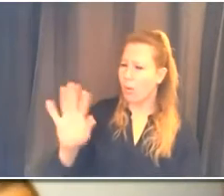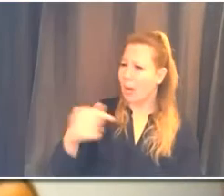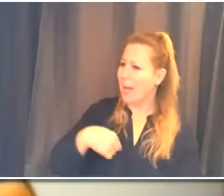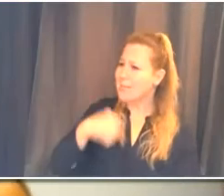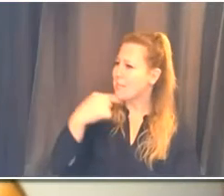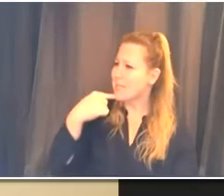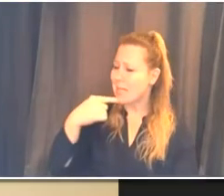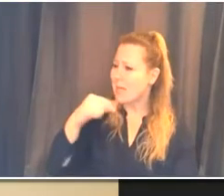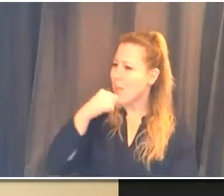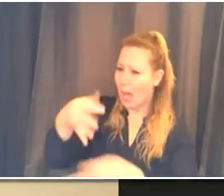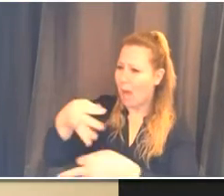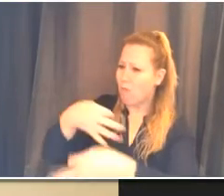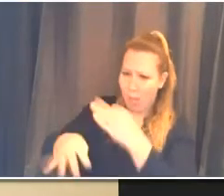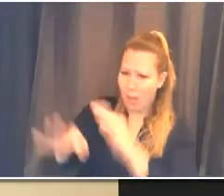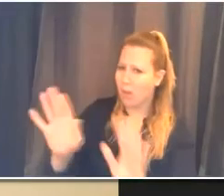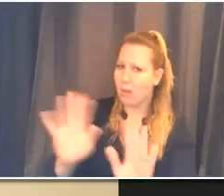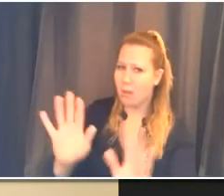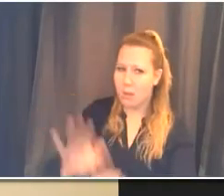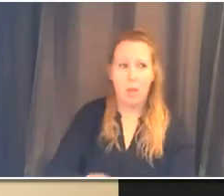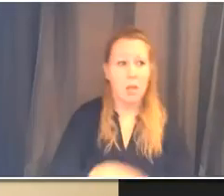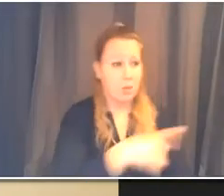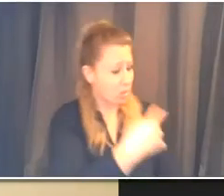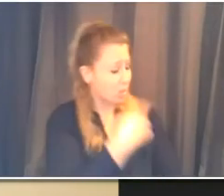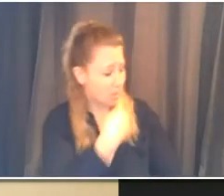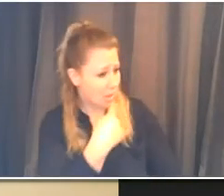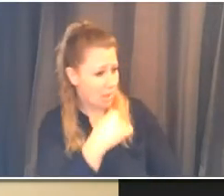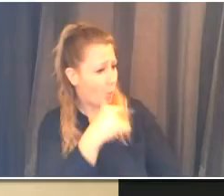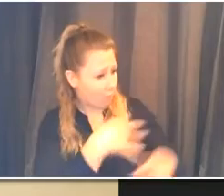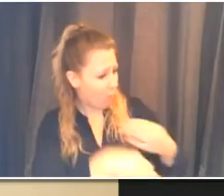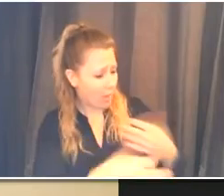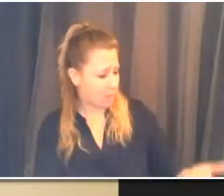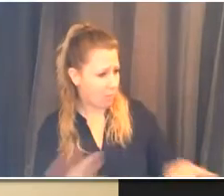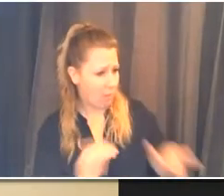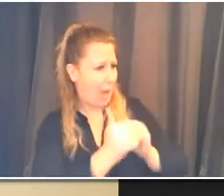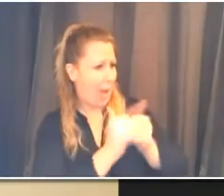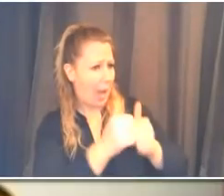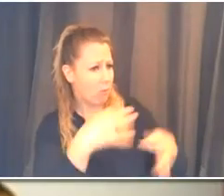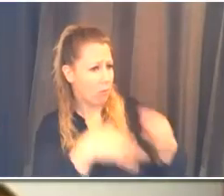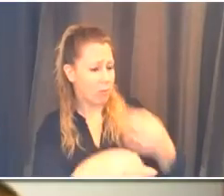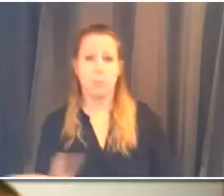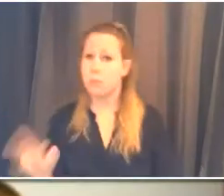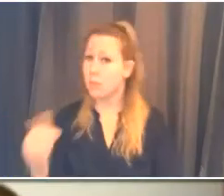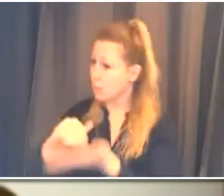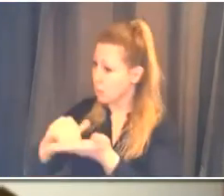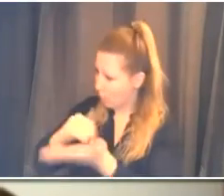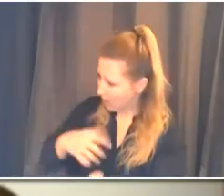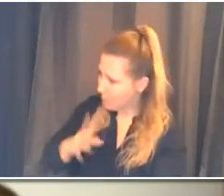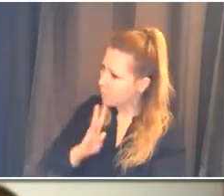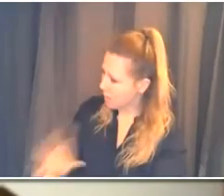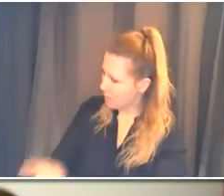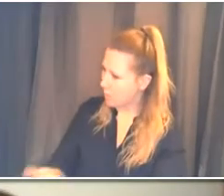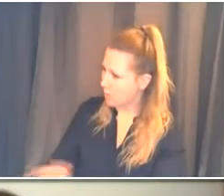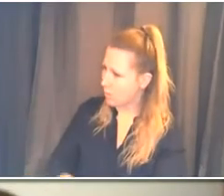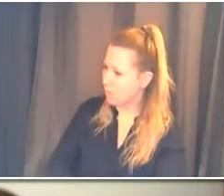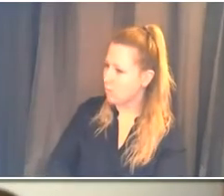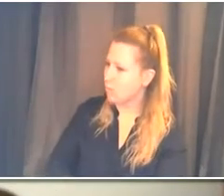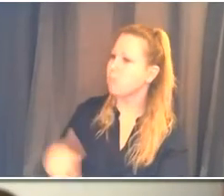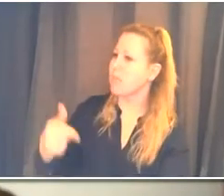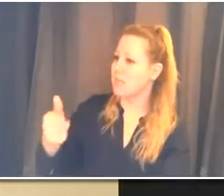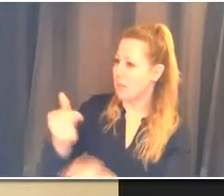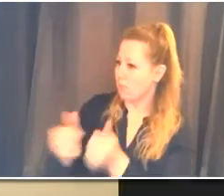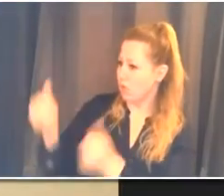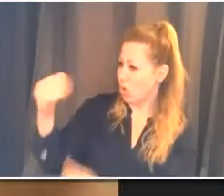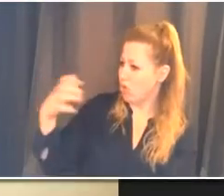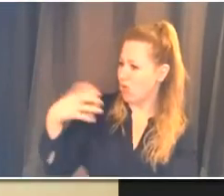answers I'm not misinterpreting I'm I'm I'm a very intelligent young man I think I'm interpreting it the right way